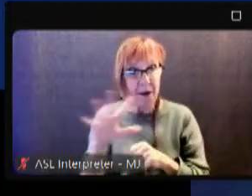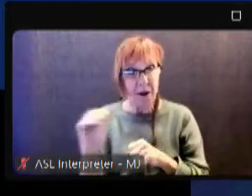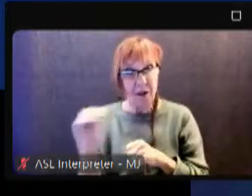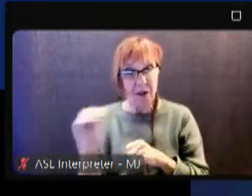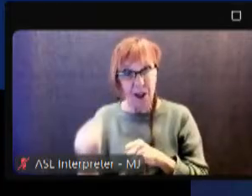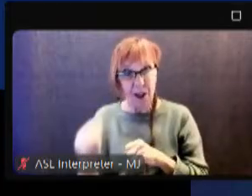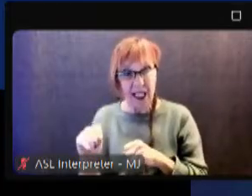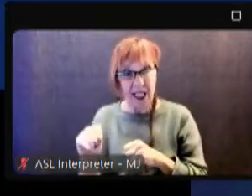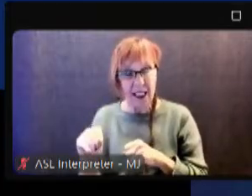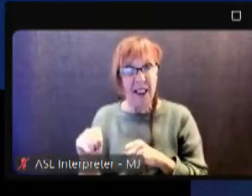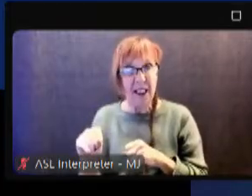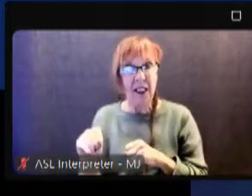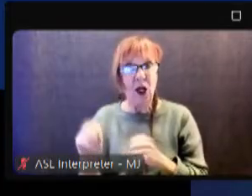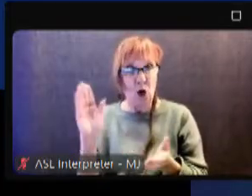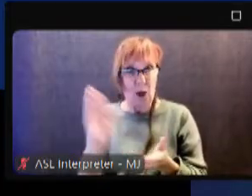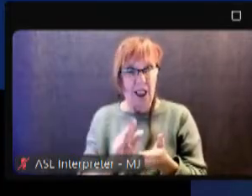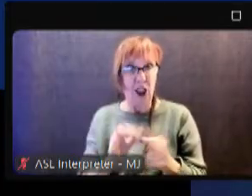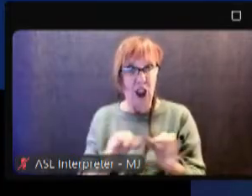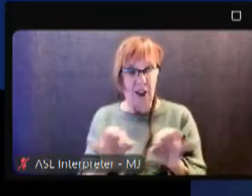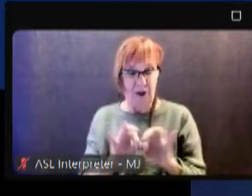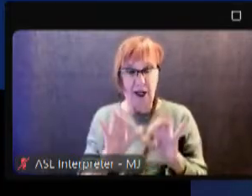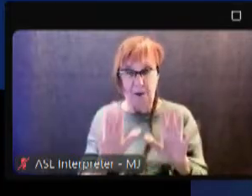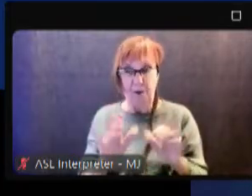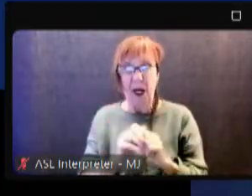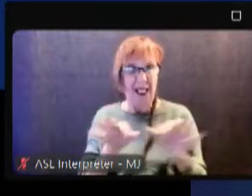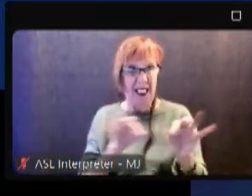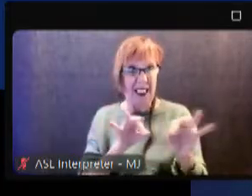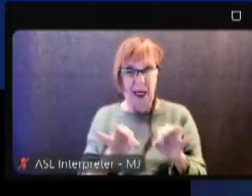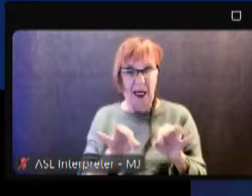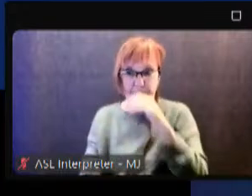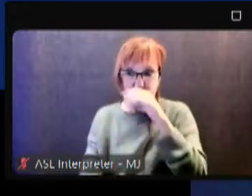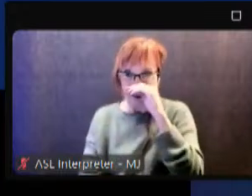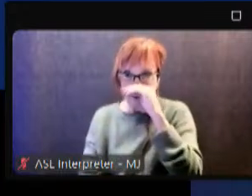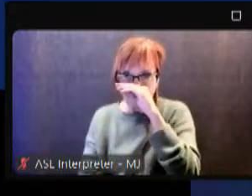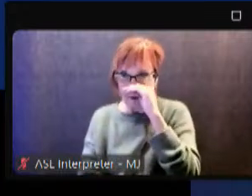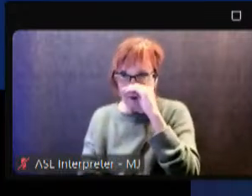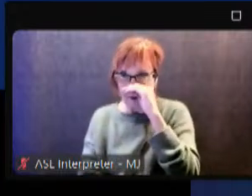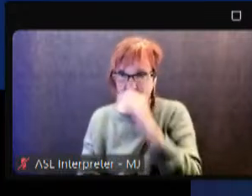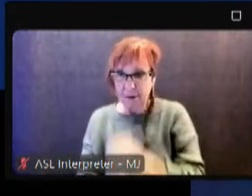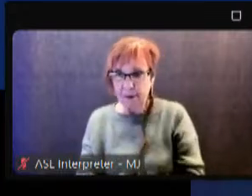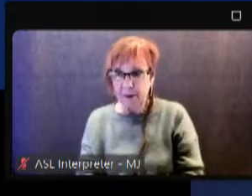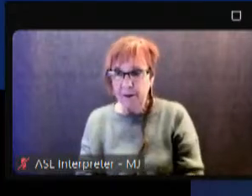sorry, 50% reduction in value. Next slide, please.